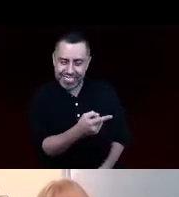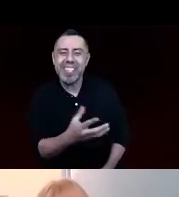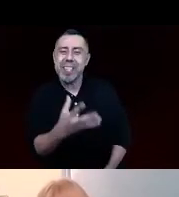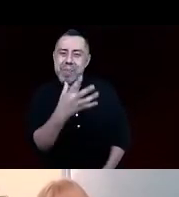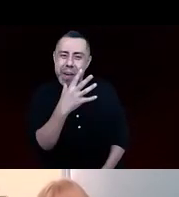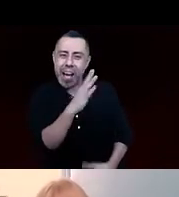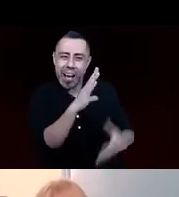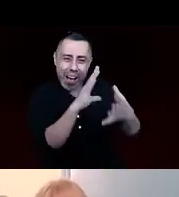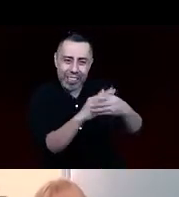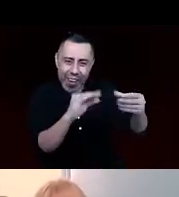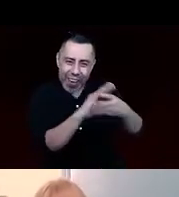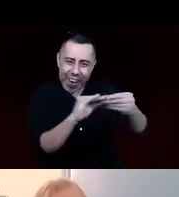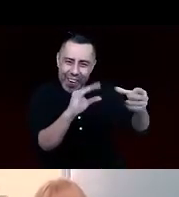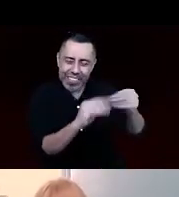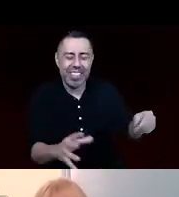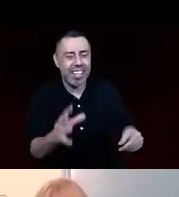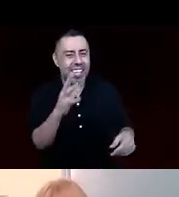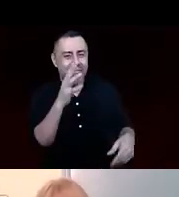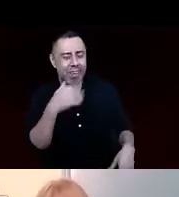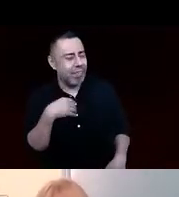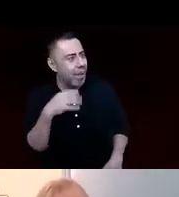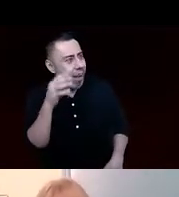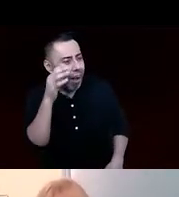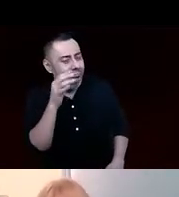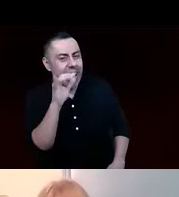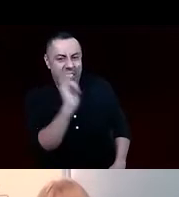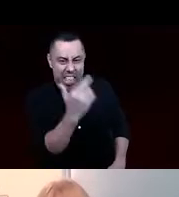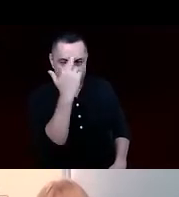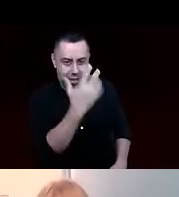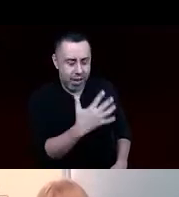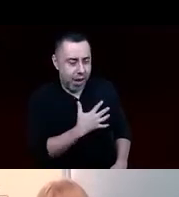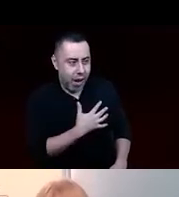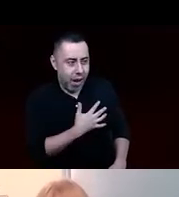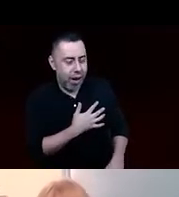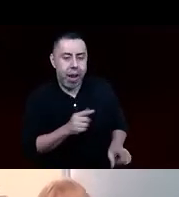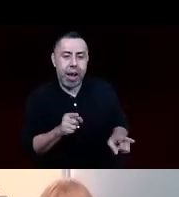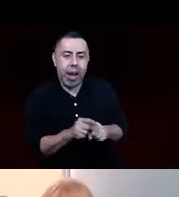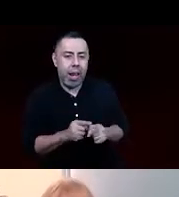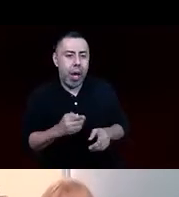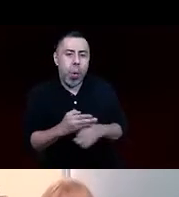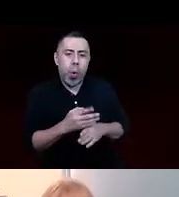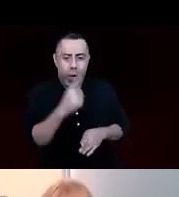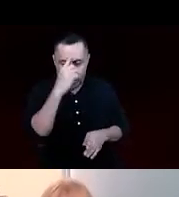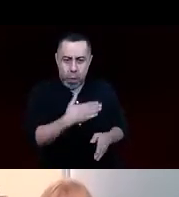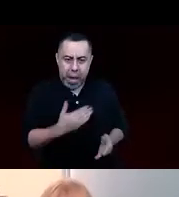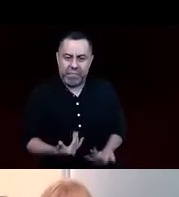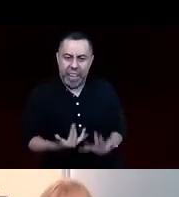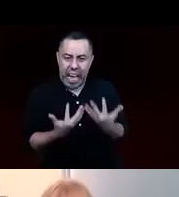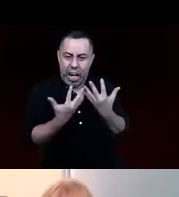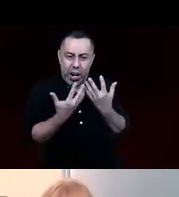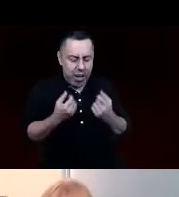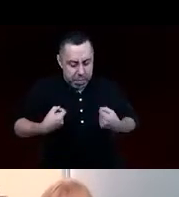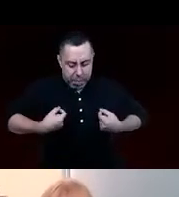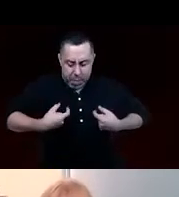she tells, are the reason. They are the firewood for everything I've ever written and everything I will